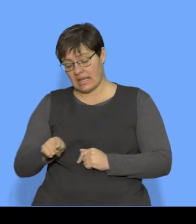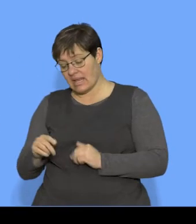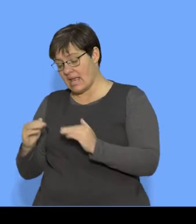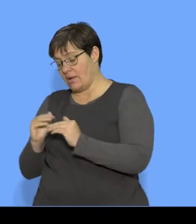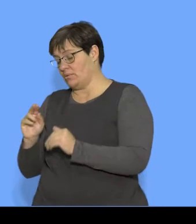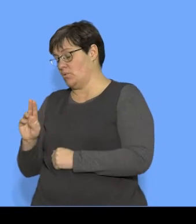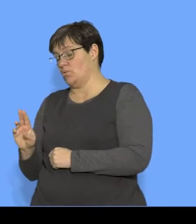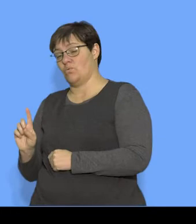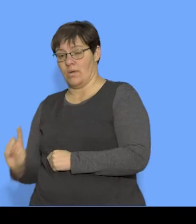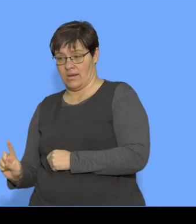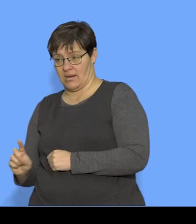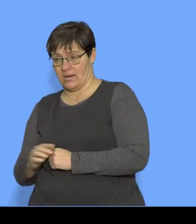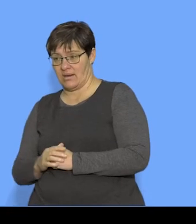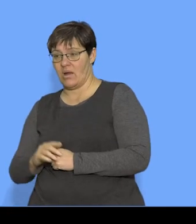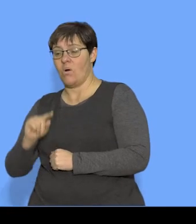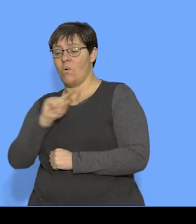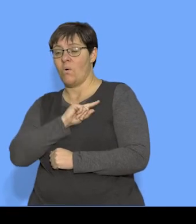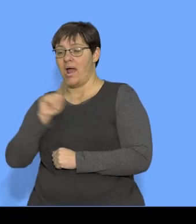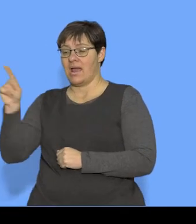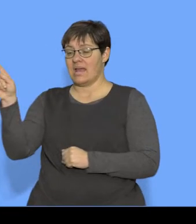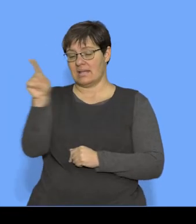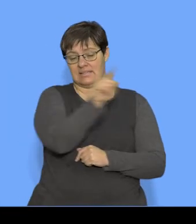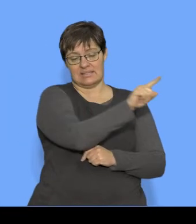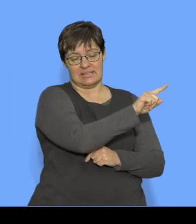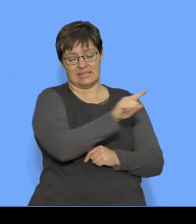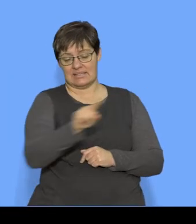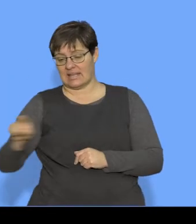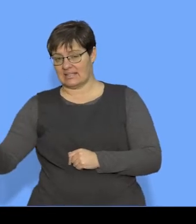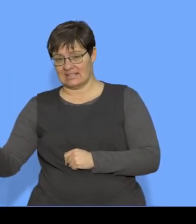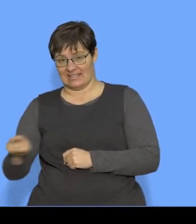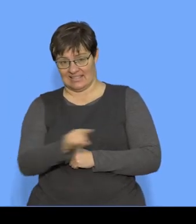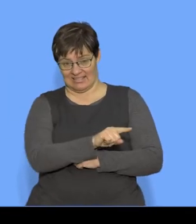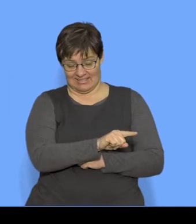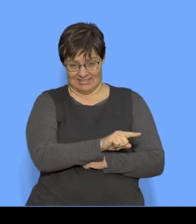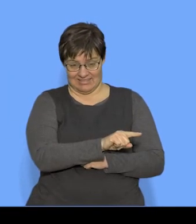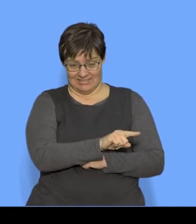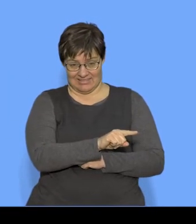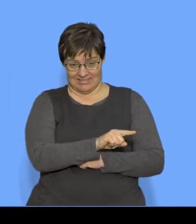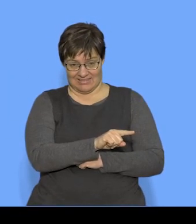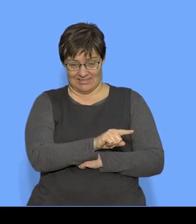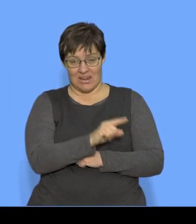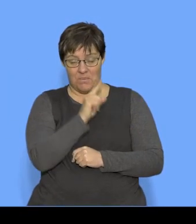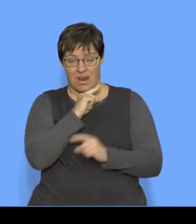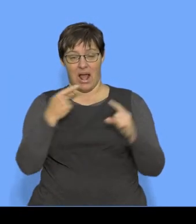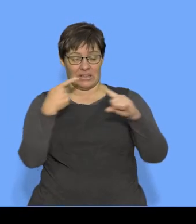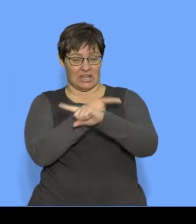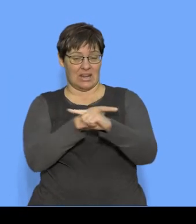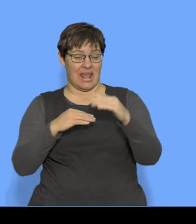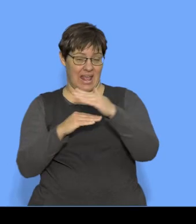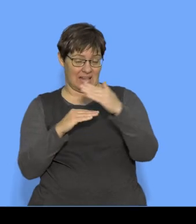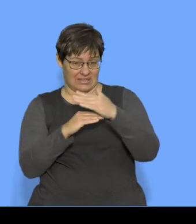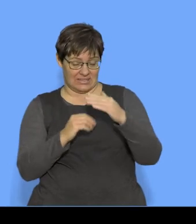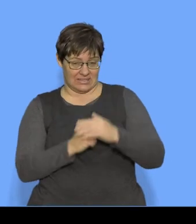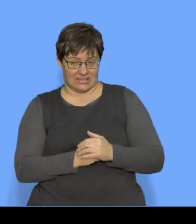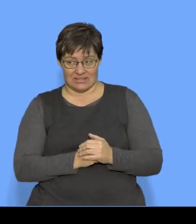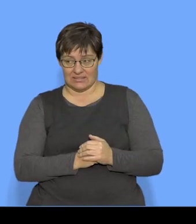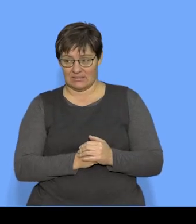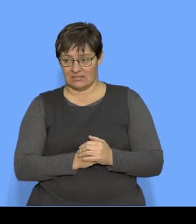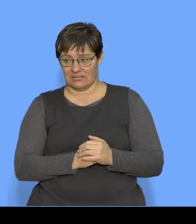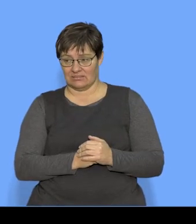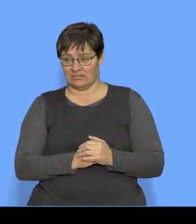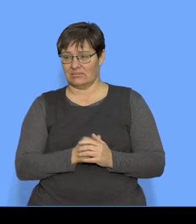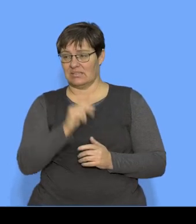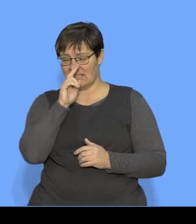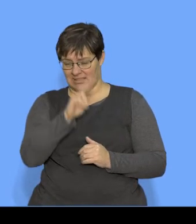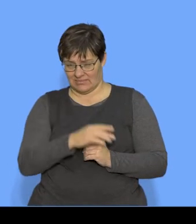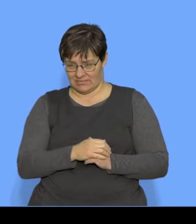to U1, right? Because that will make my Z, right? Remember, alternate angles is more like a Z, you